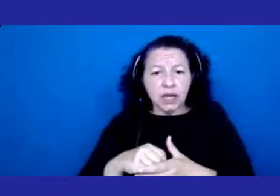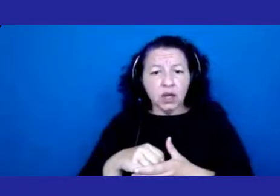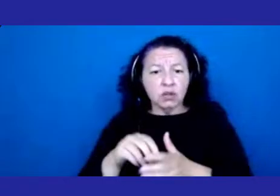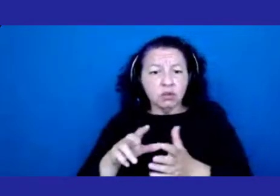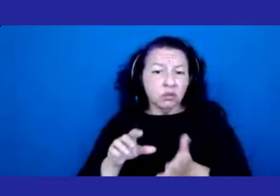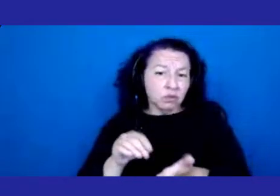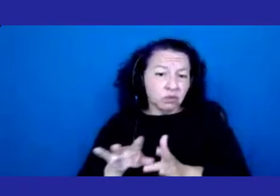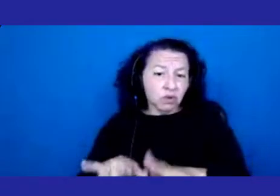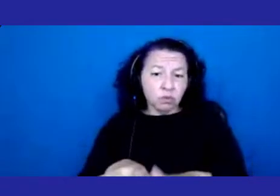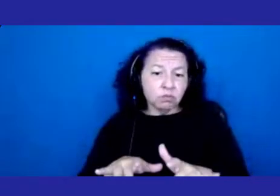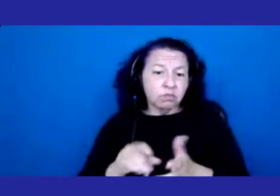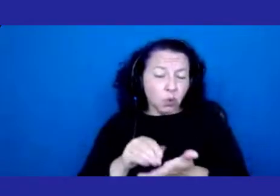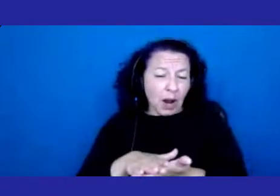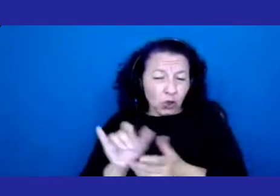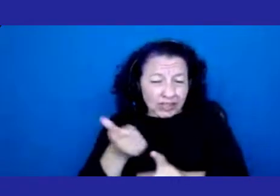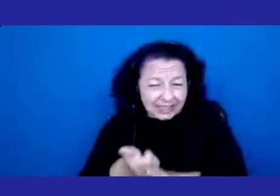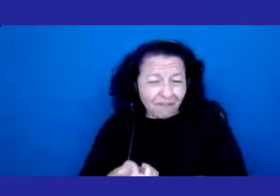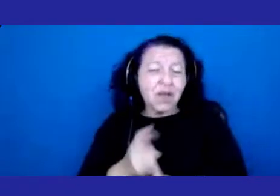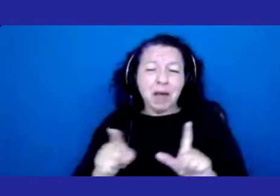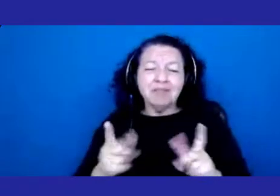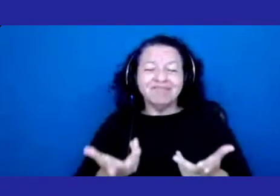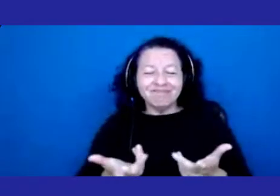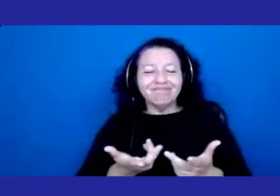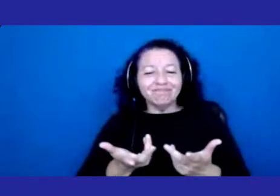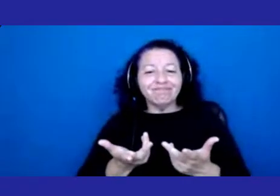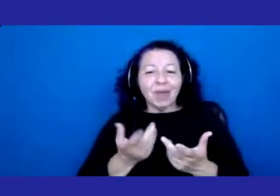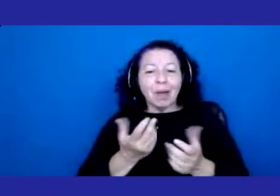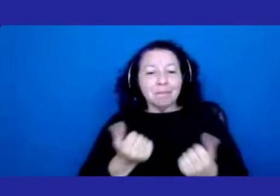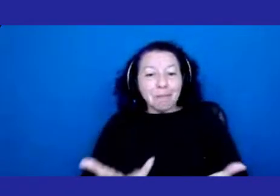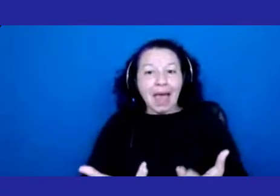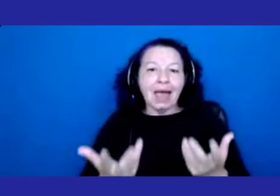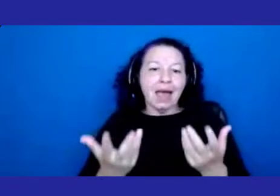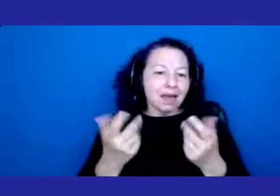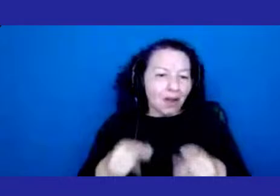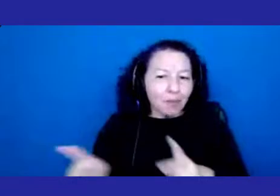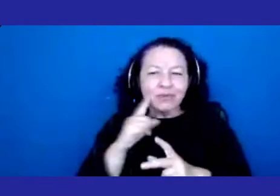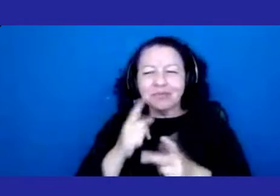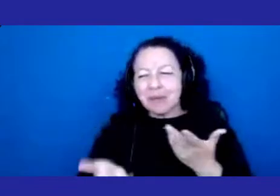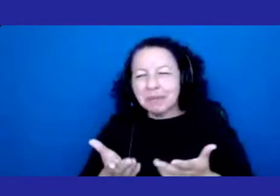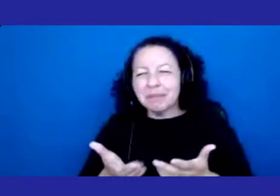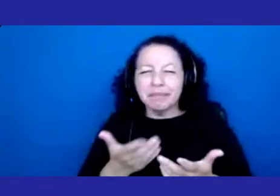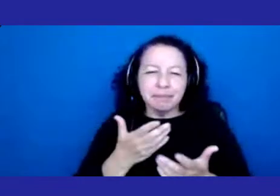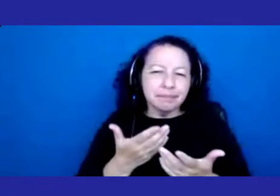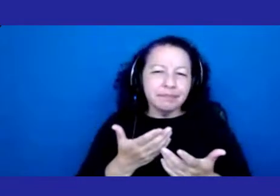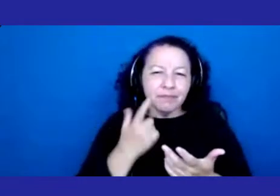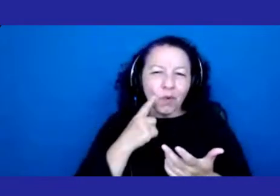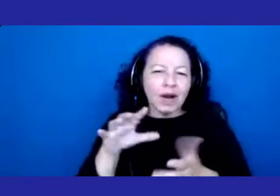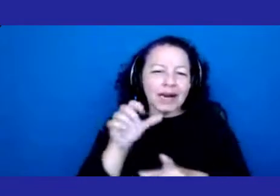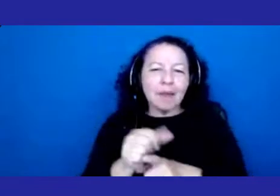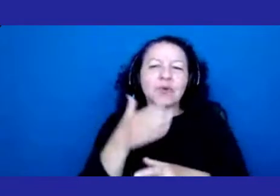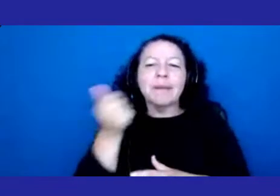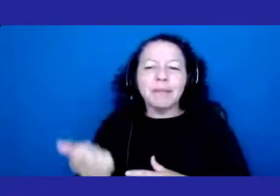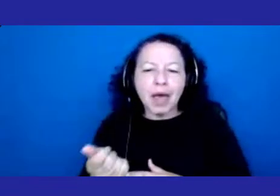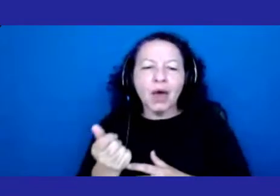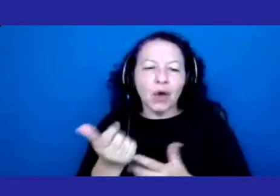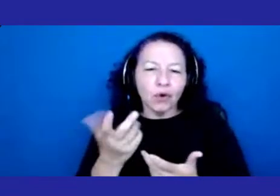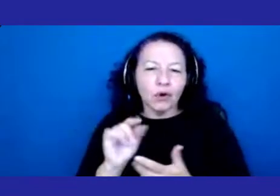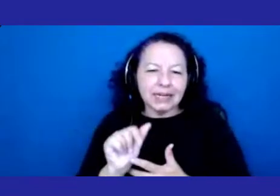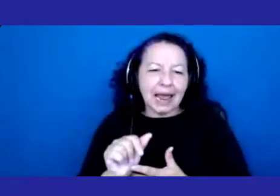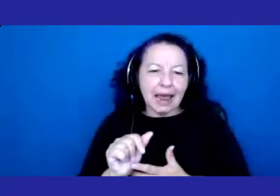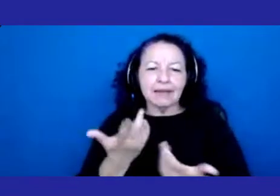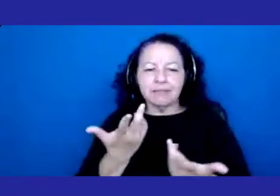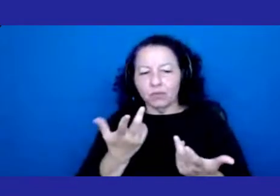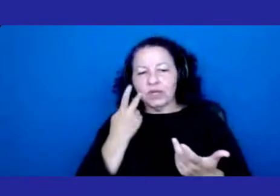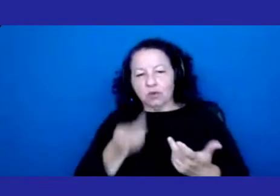many opportunities for perhaps better capturing data that were highlighted by this small sample. So in terms